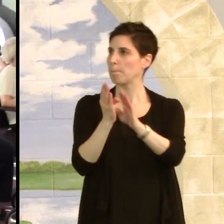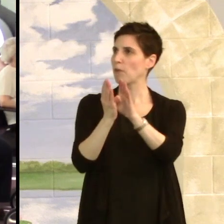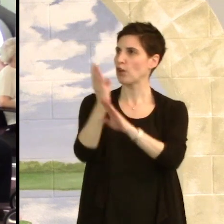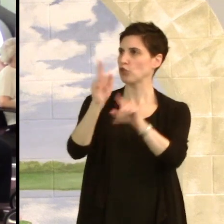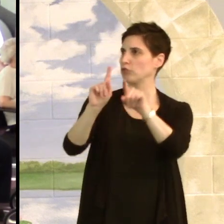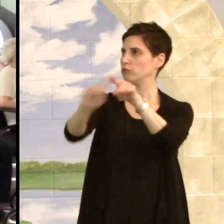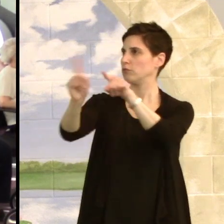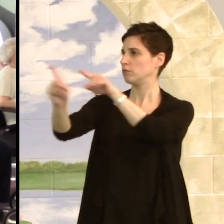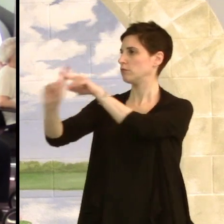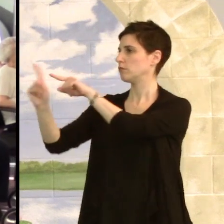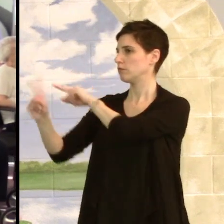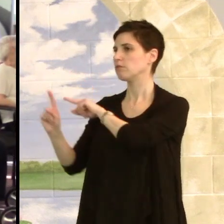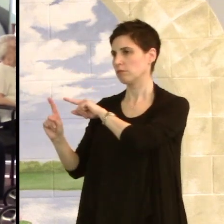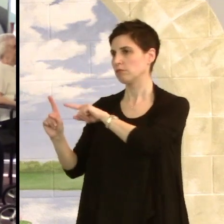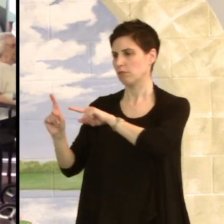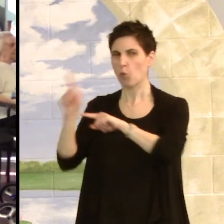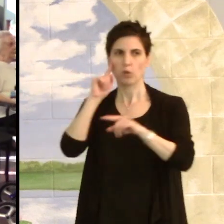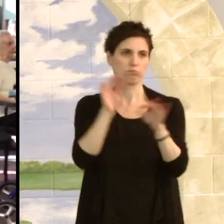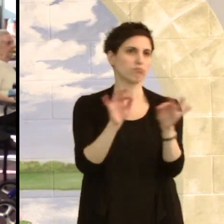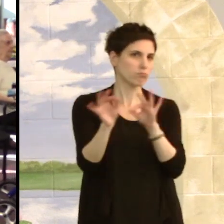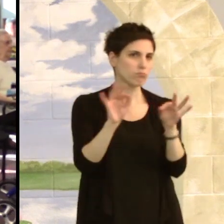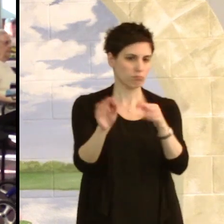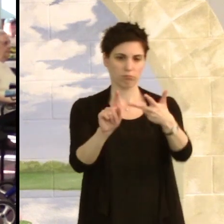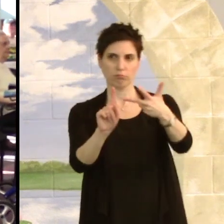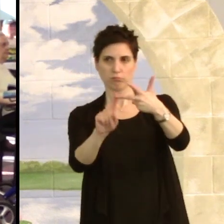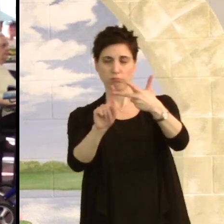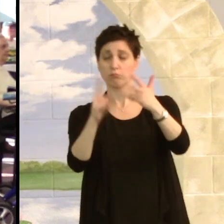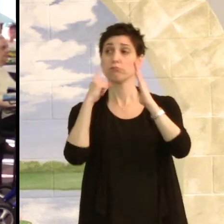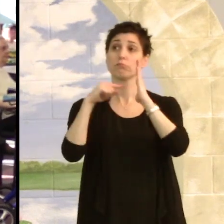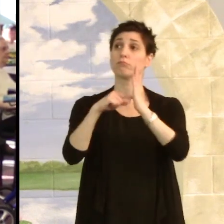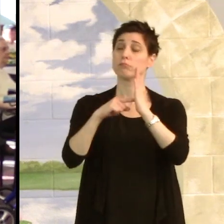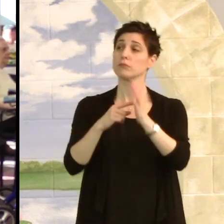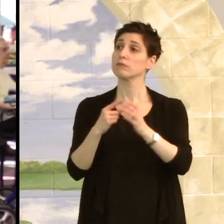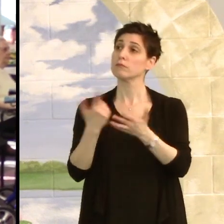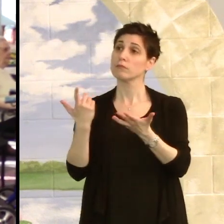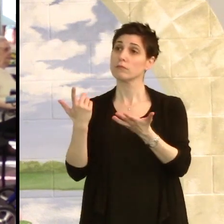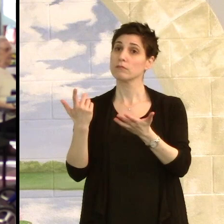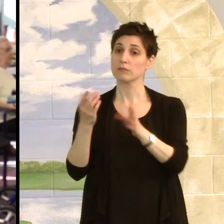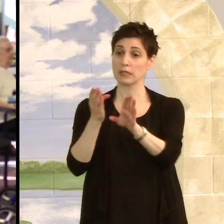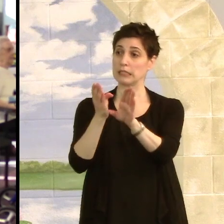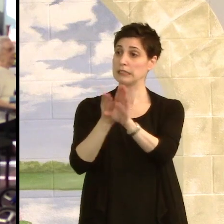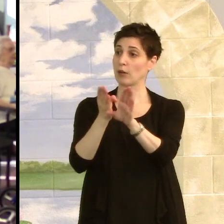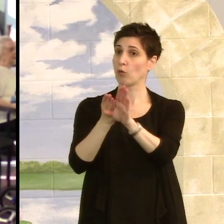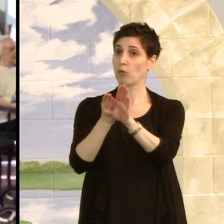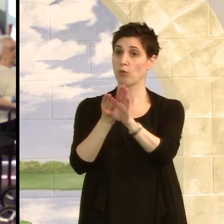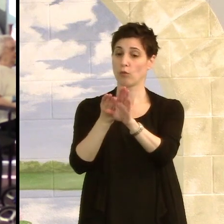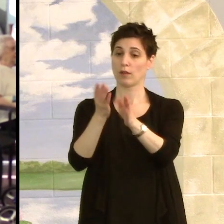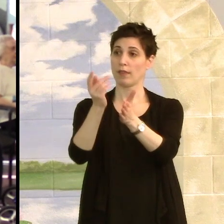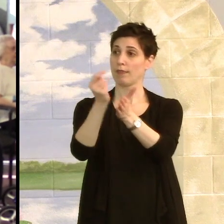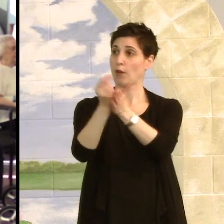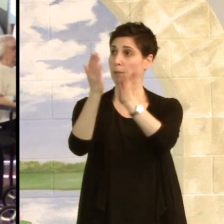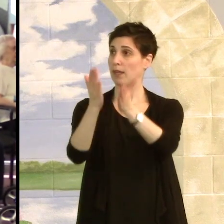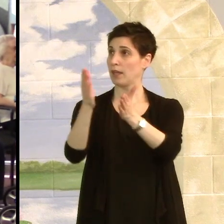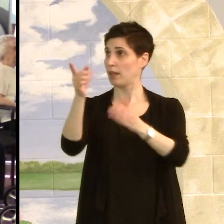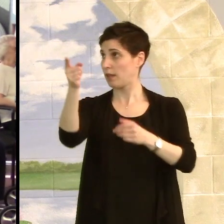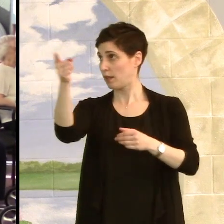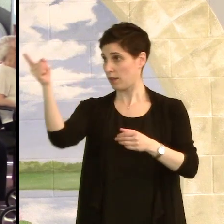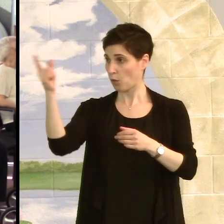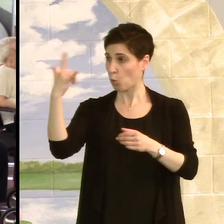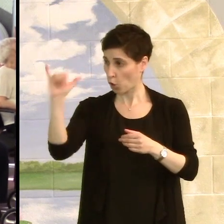to mental health and wellness. For example, psychotherapy,